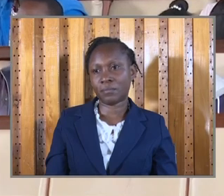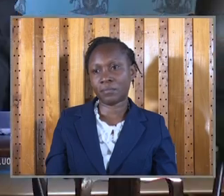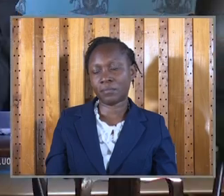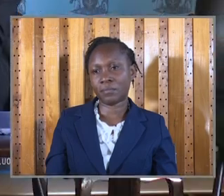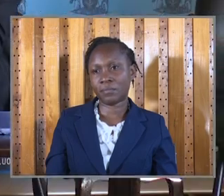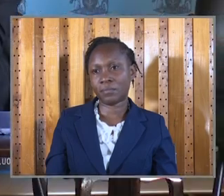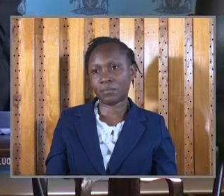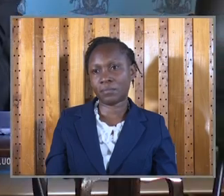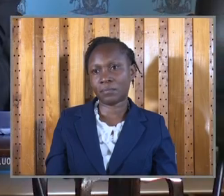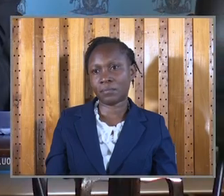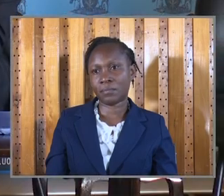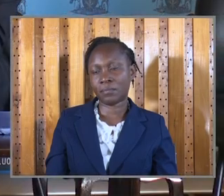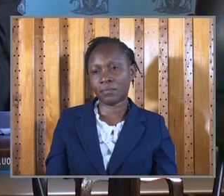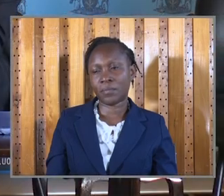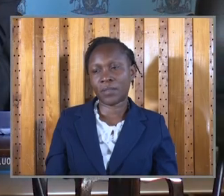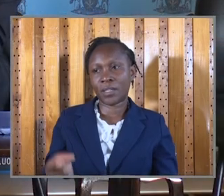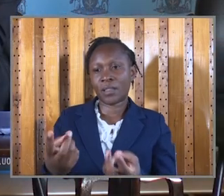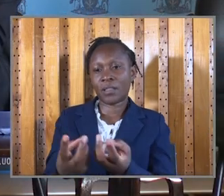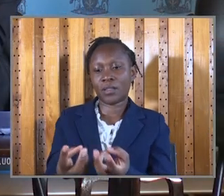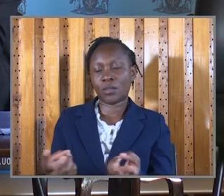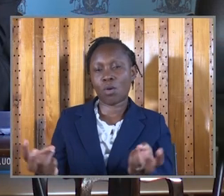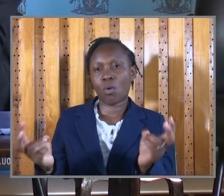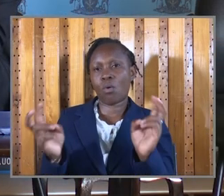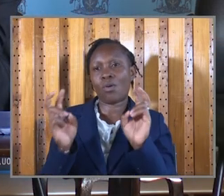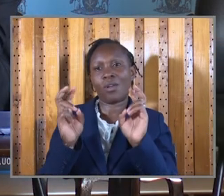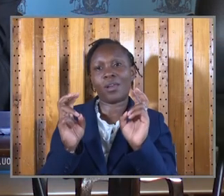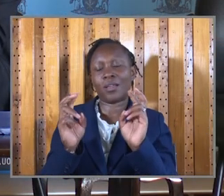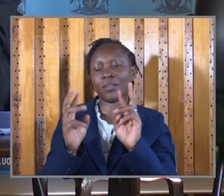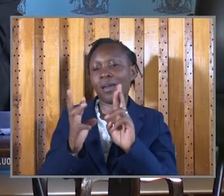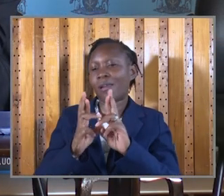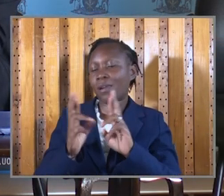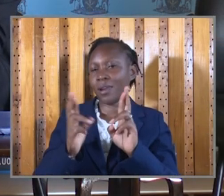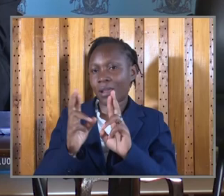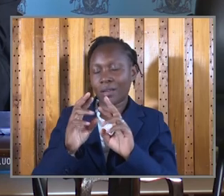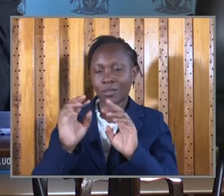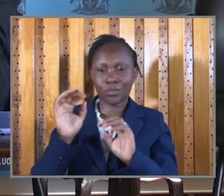This audience, sir, is eager to hear from you